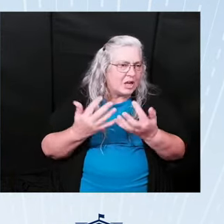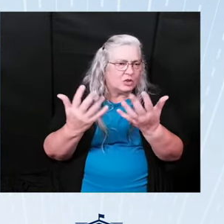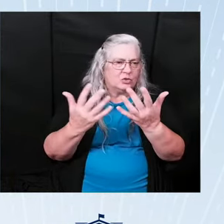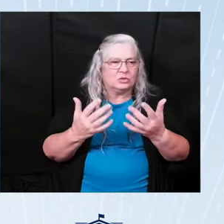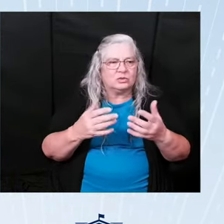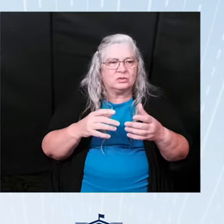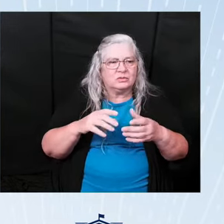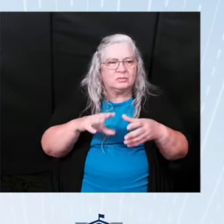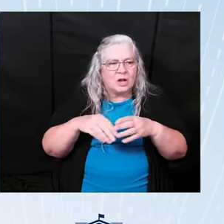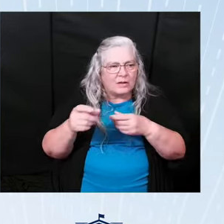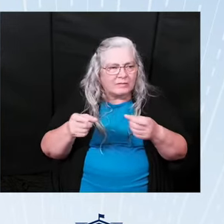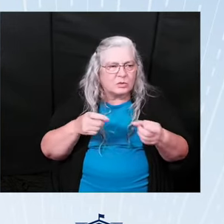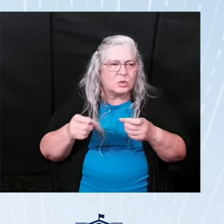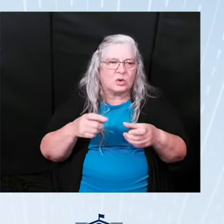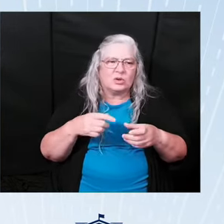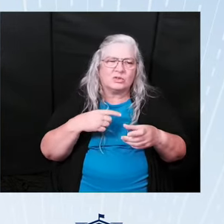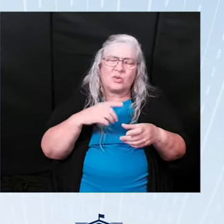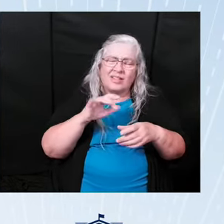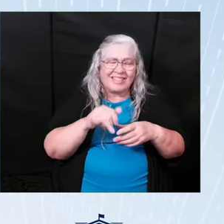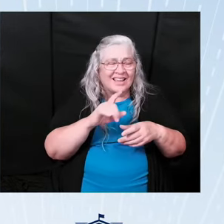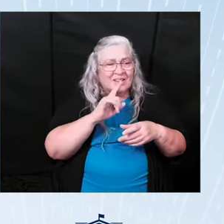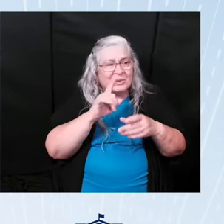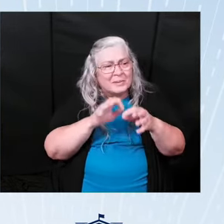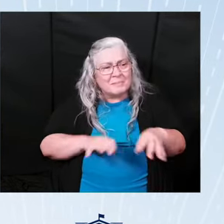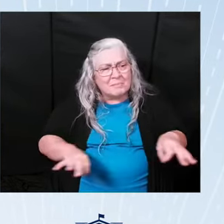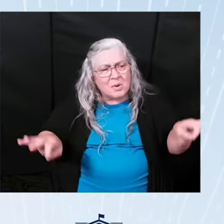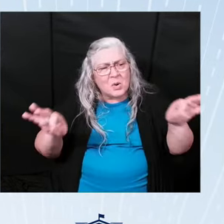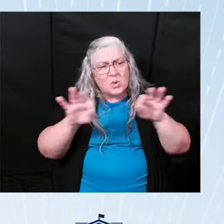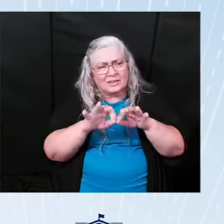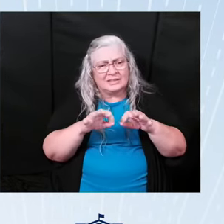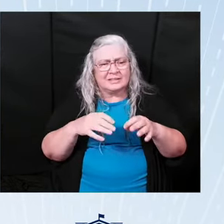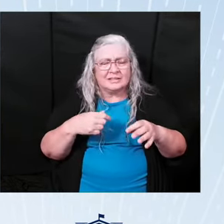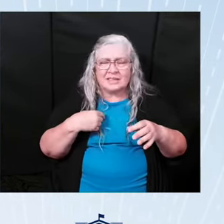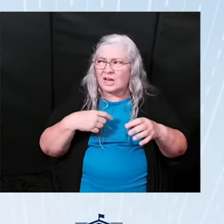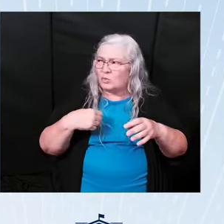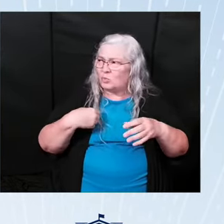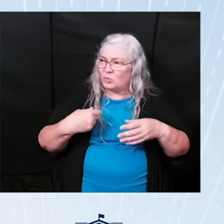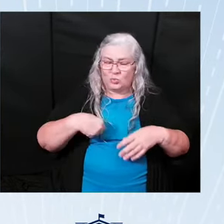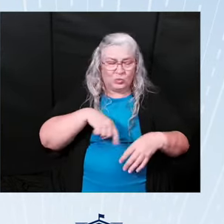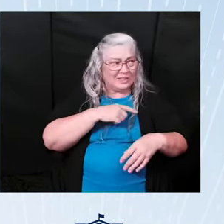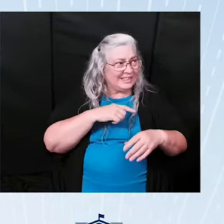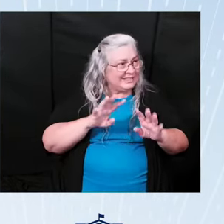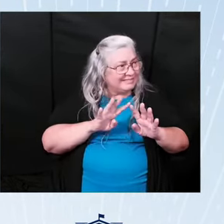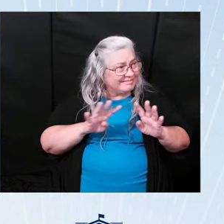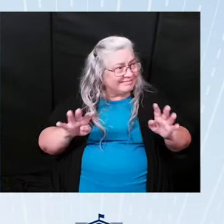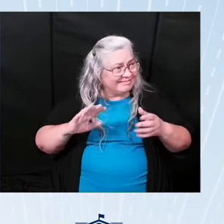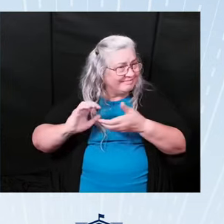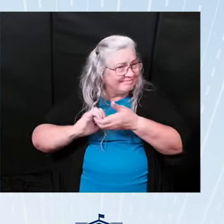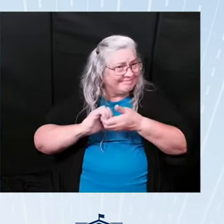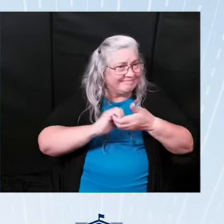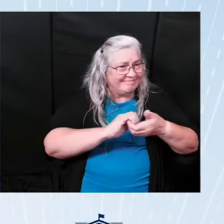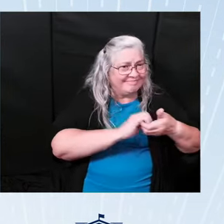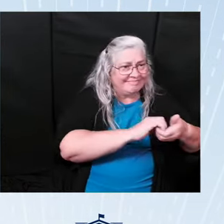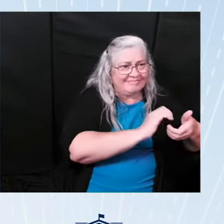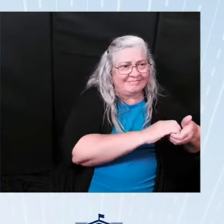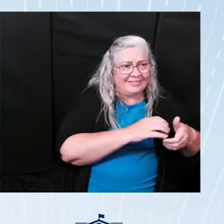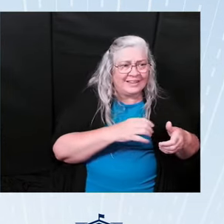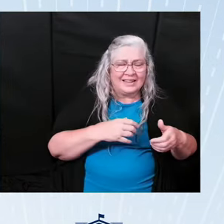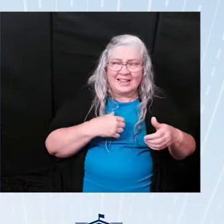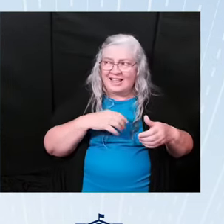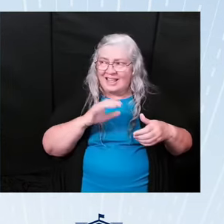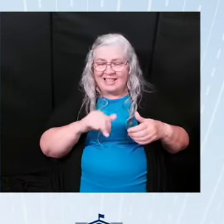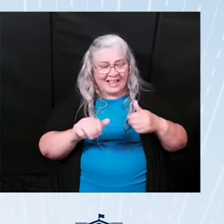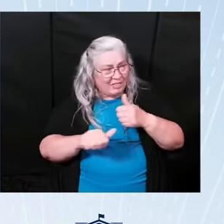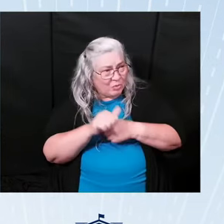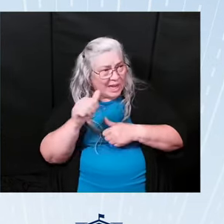he fought so hard for this critical funding. That's why he also had the conviction to make climate resilience an administration priority for the